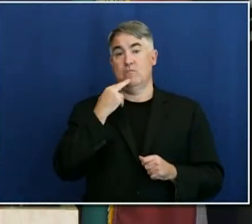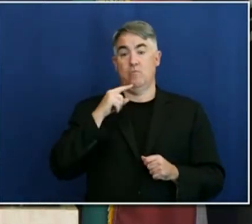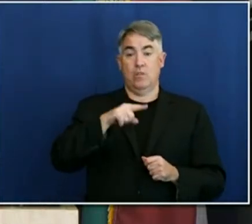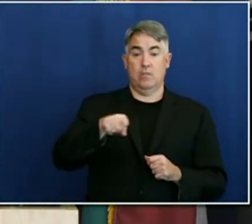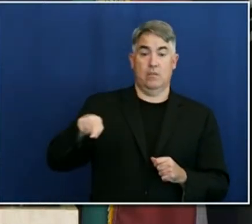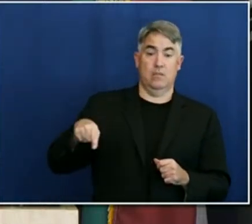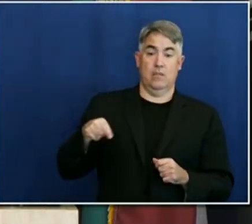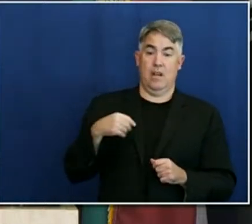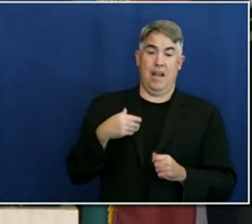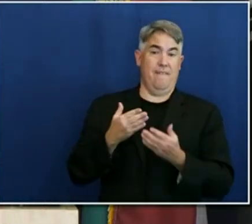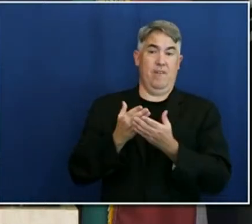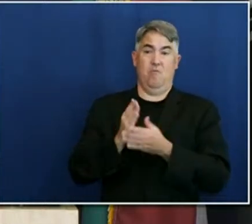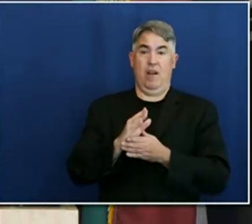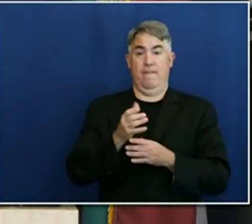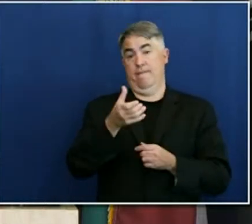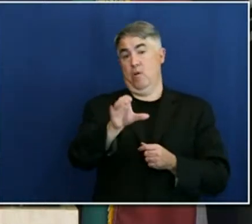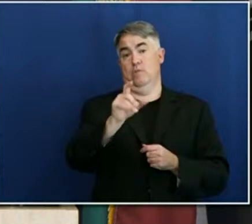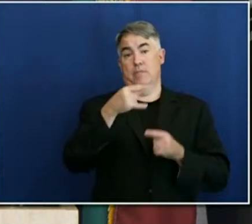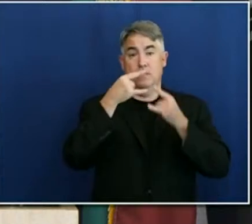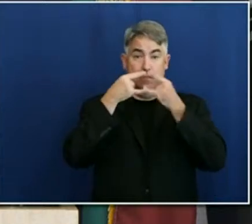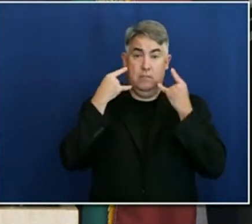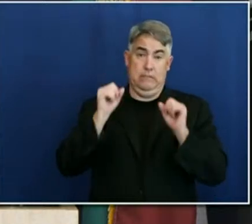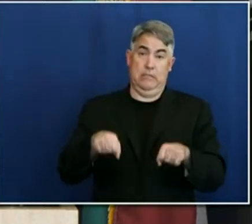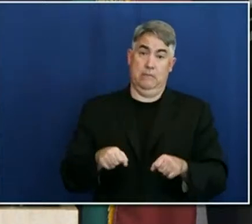things in order to patronize her.